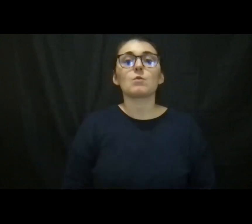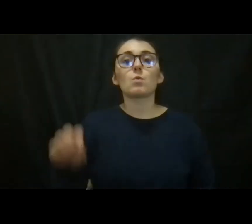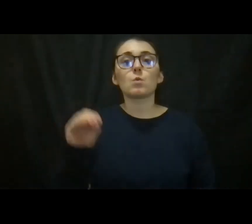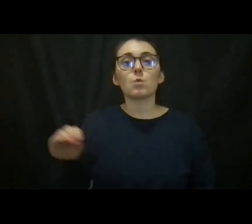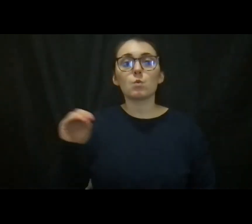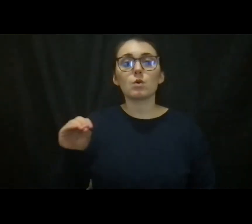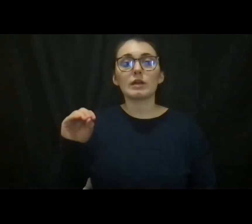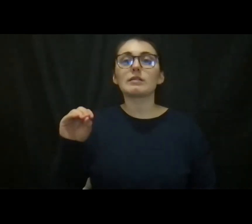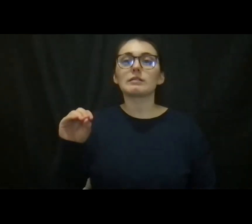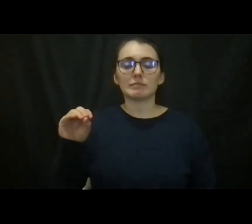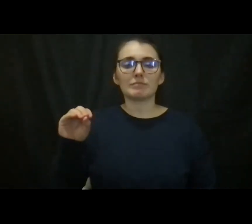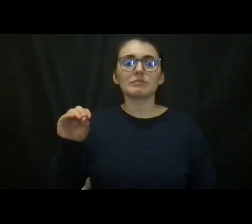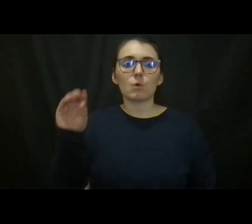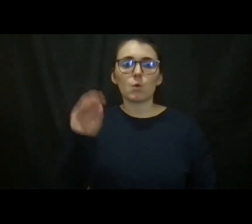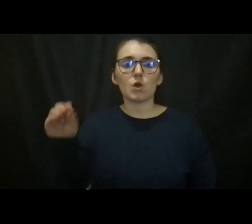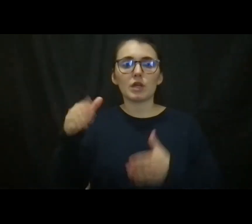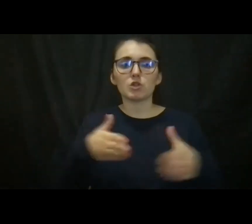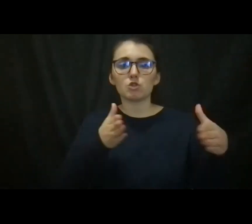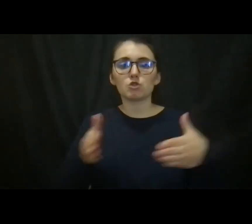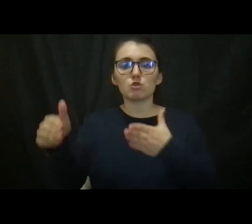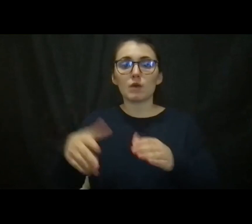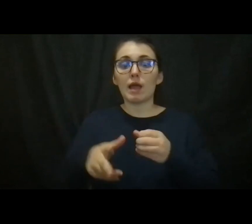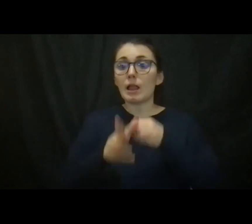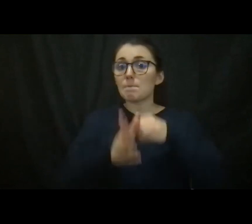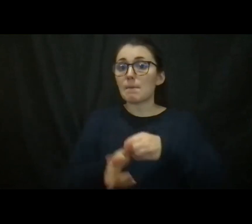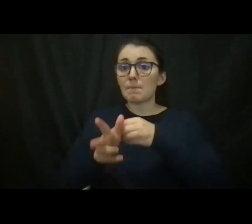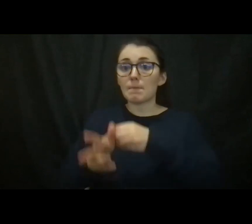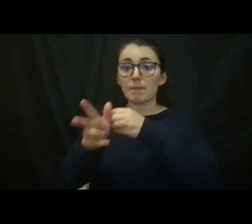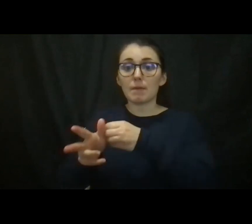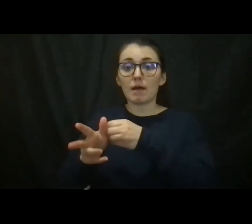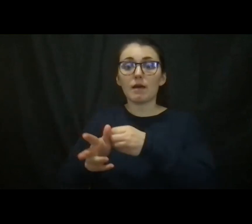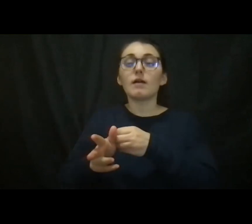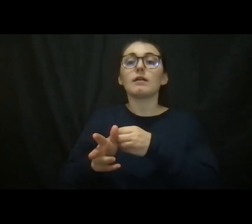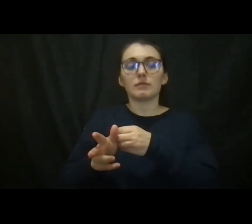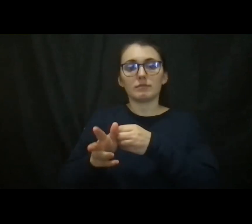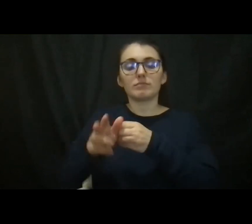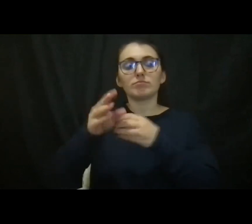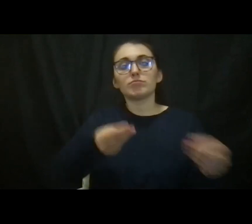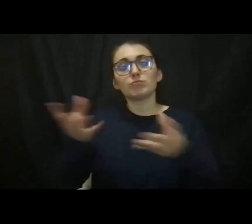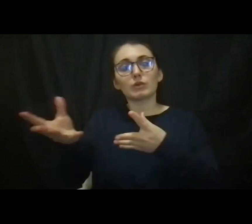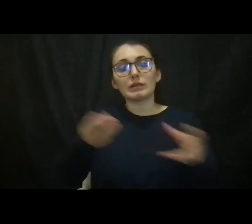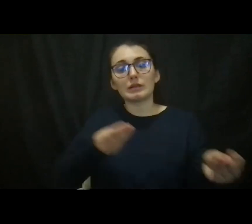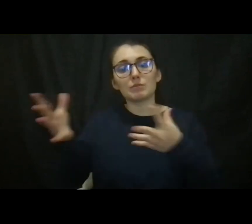of pioneers traveling from Missouri with plans for new frontiers.